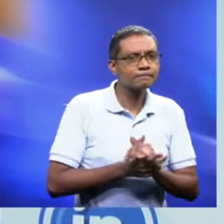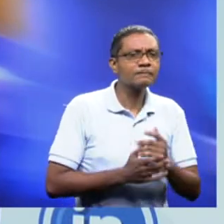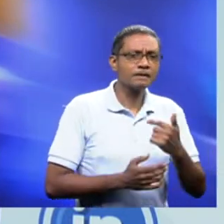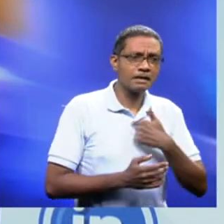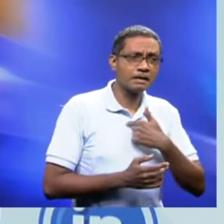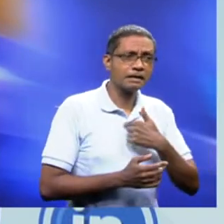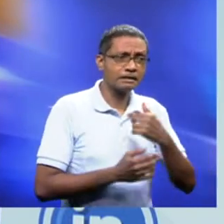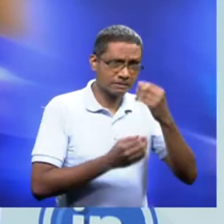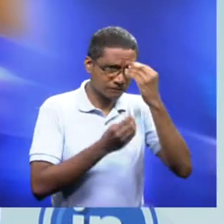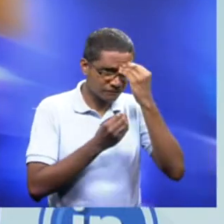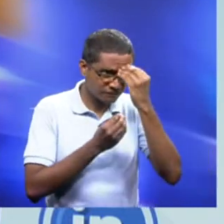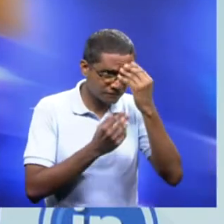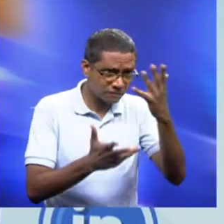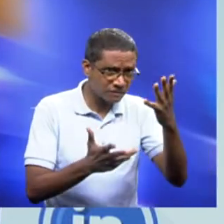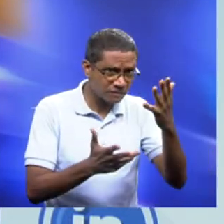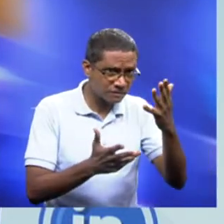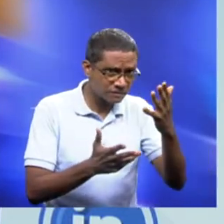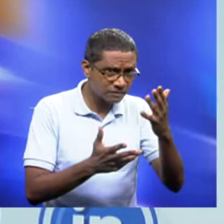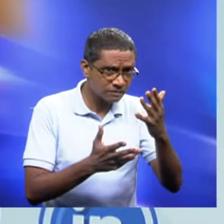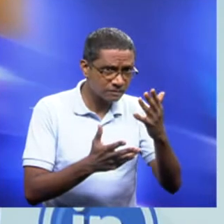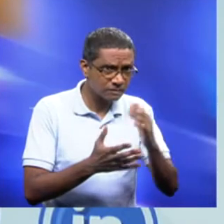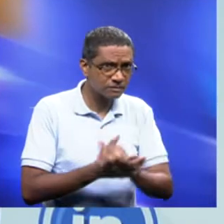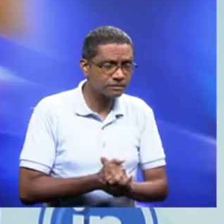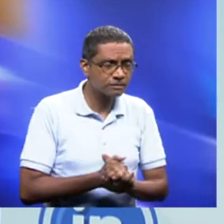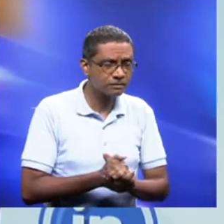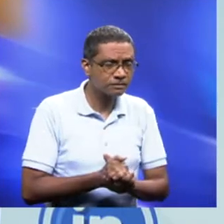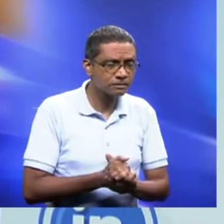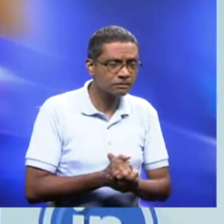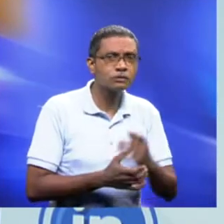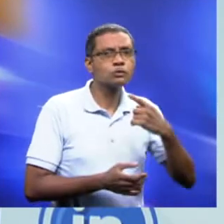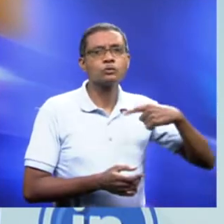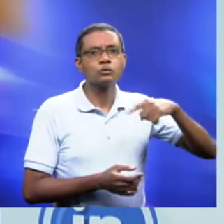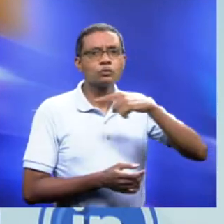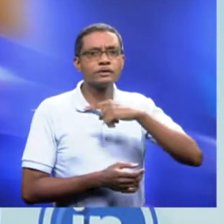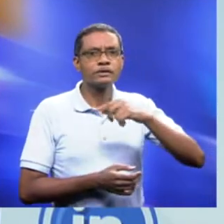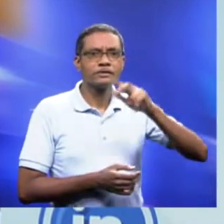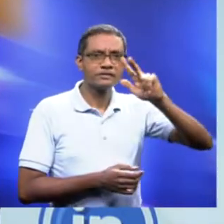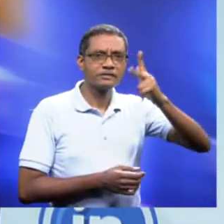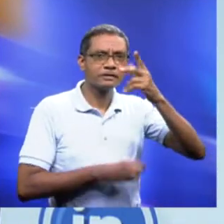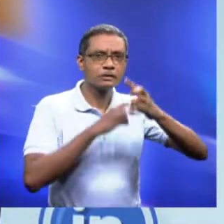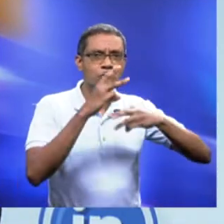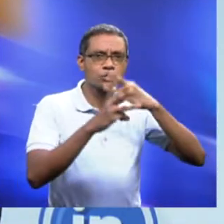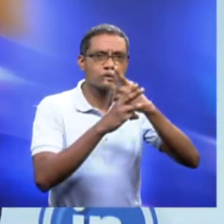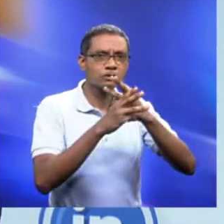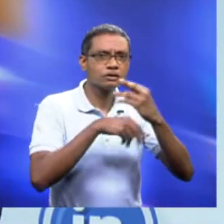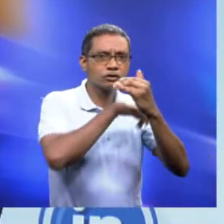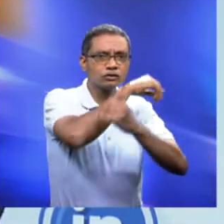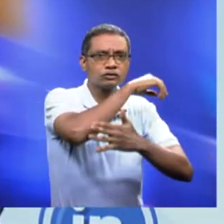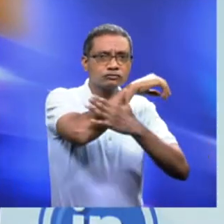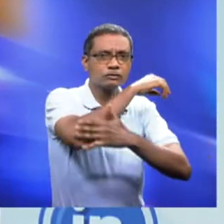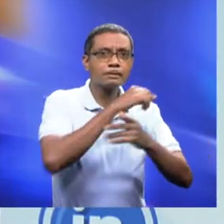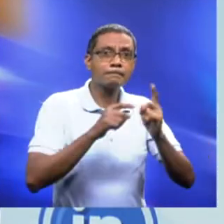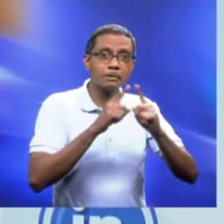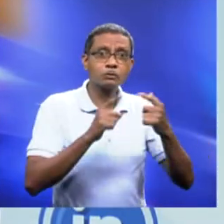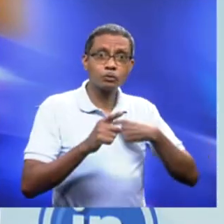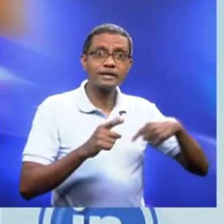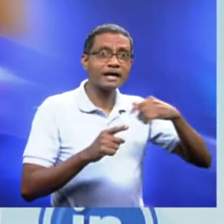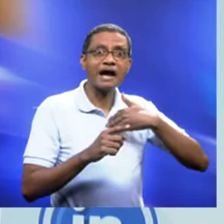tell persons we are we are a third world country, but we have first world problems. True.